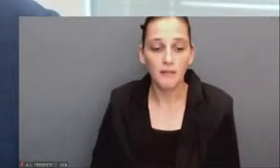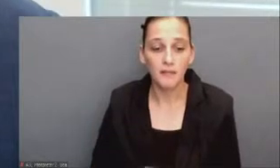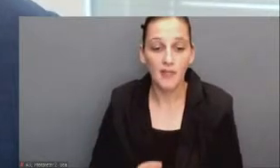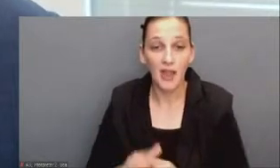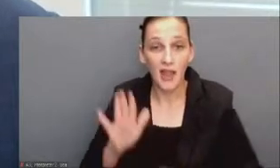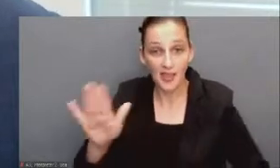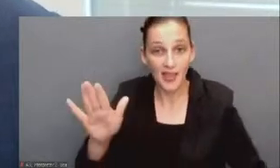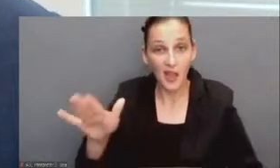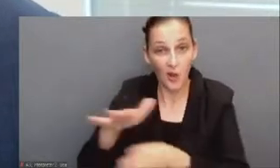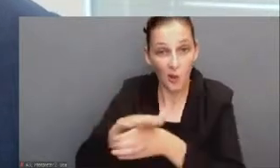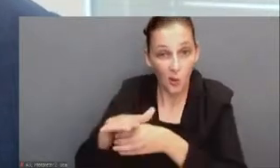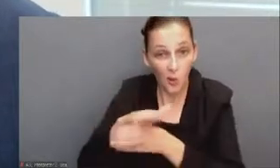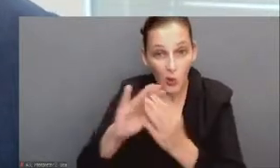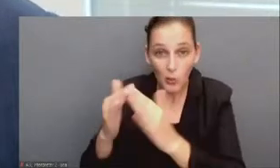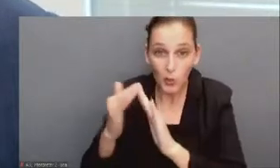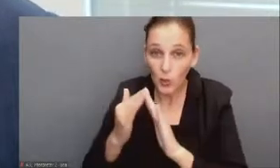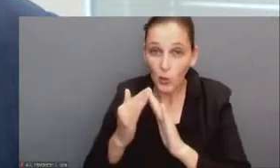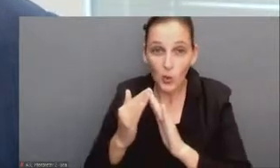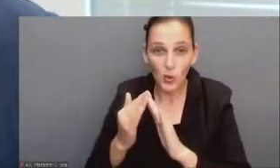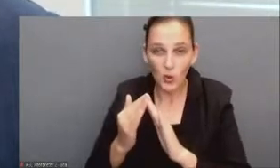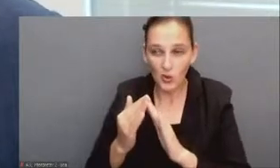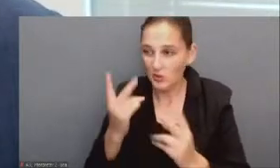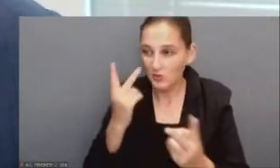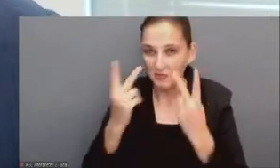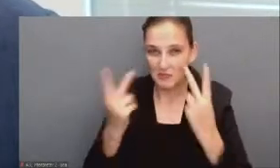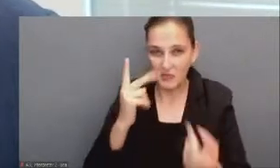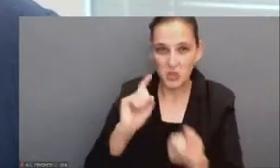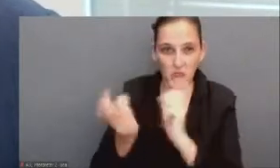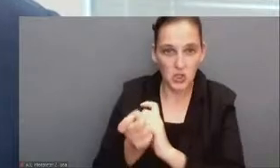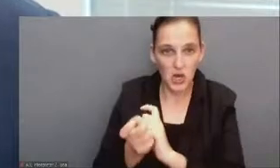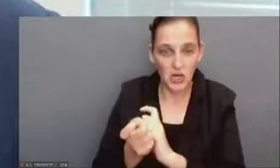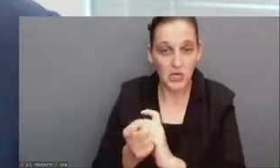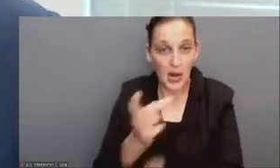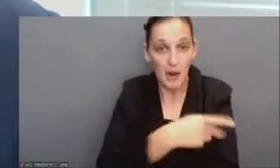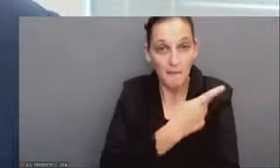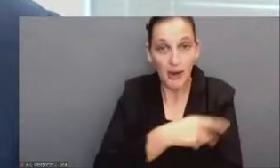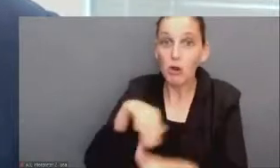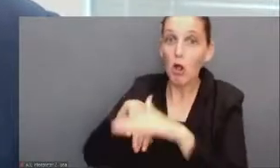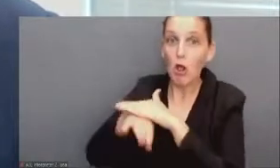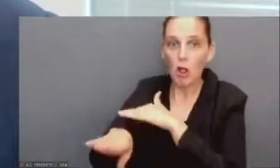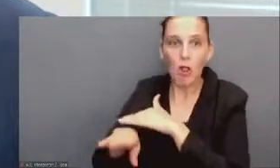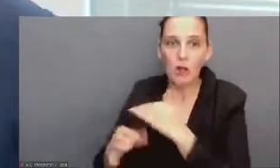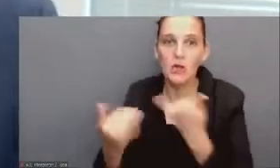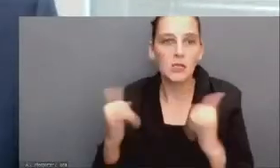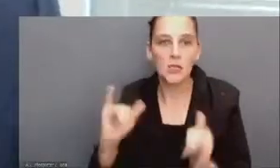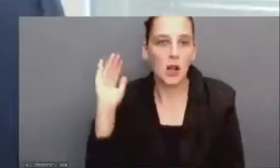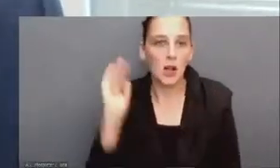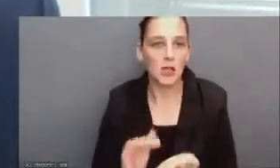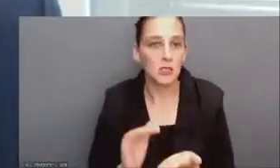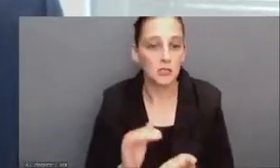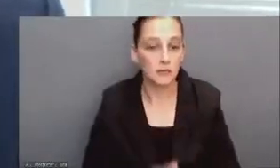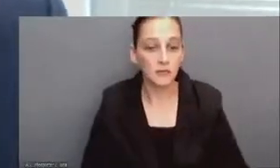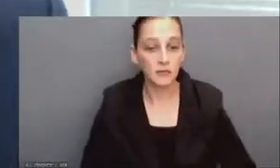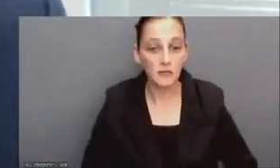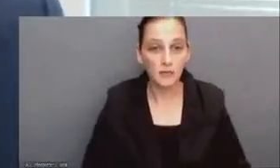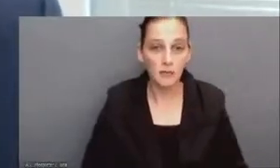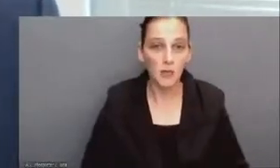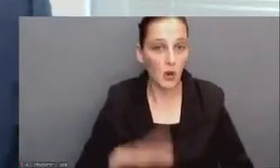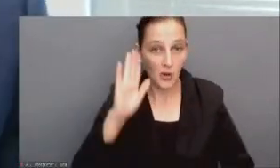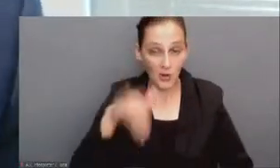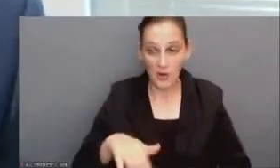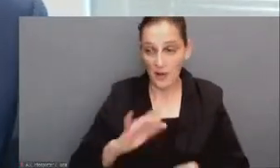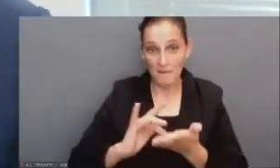community. There's still fewer patients coming through their front doors. And as long as we have a fee-for-service medical system, and it is what it is